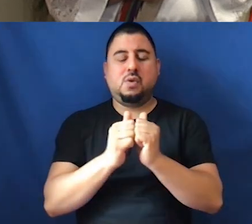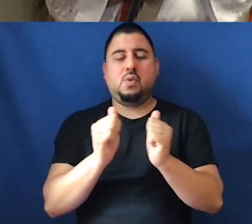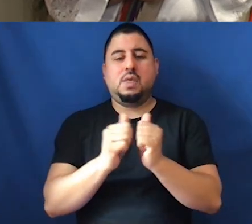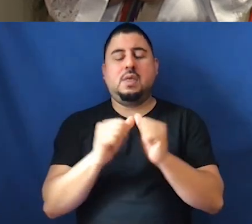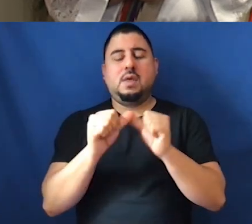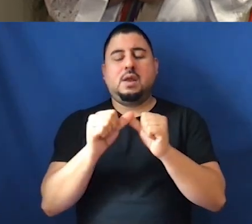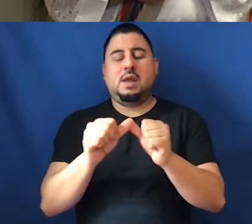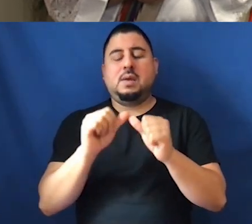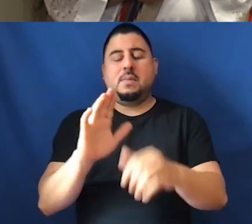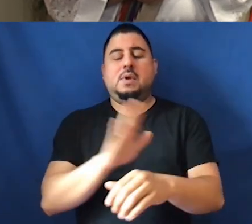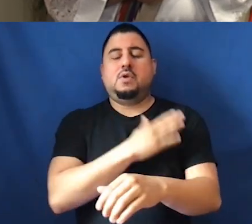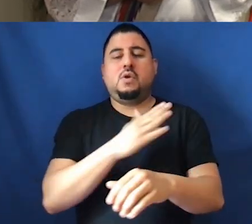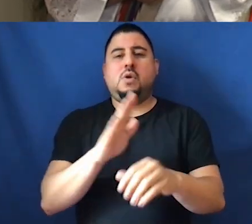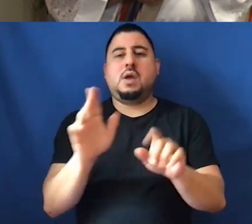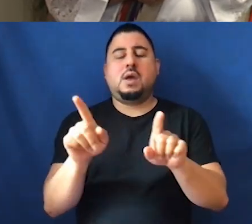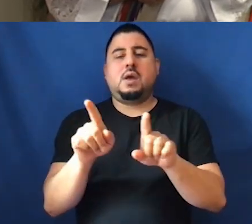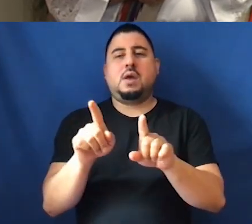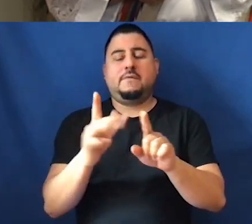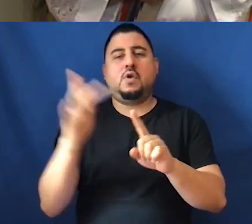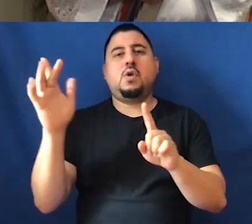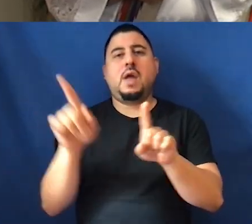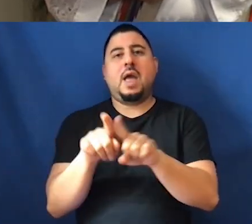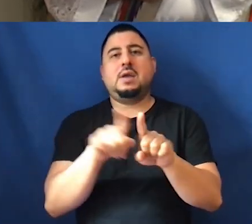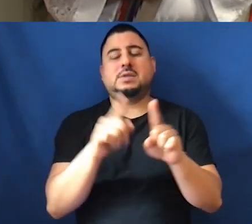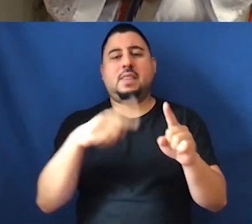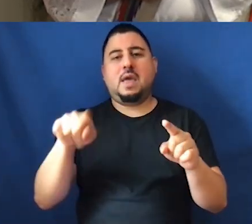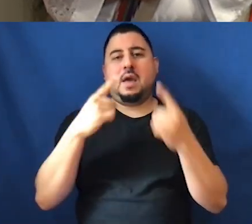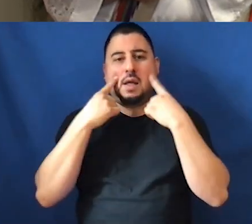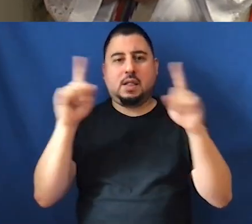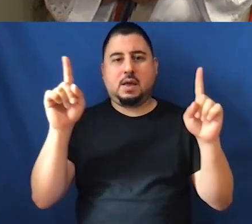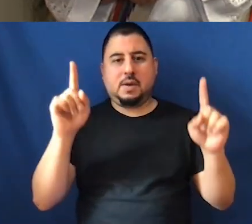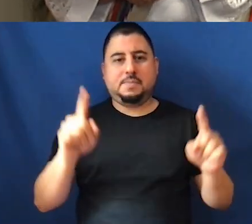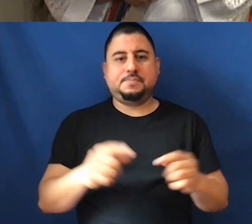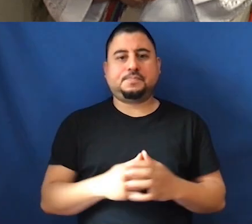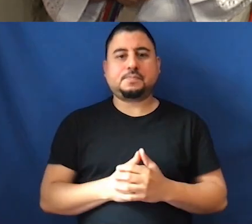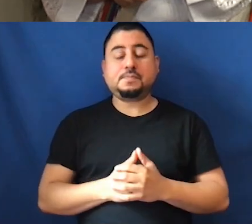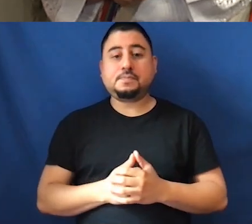hymn of your glory as they acclaim...